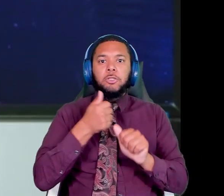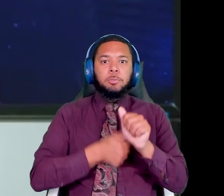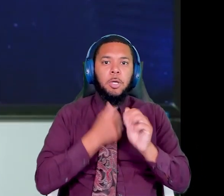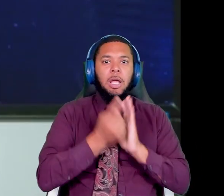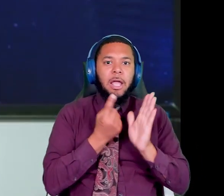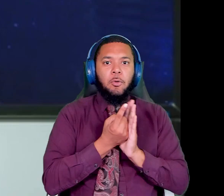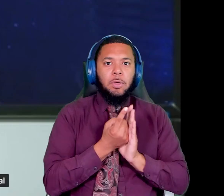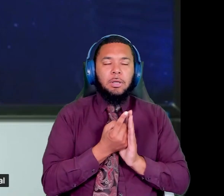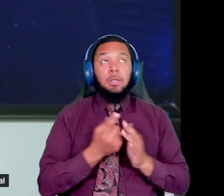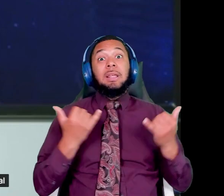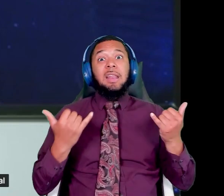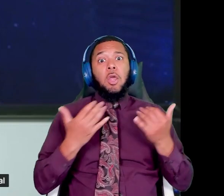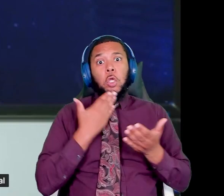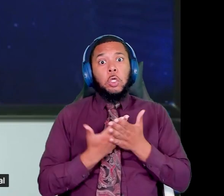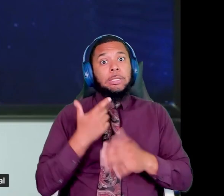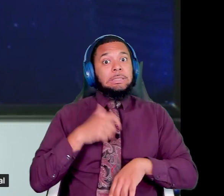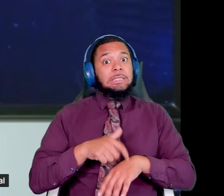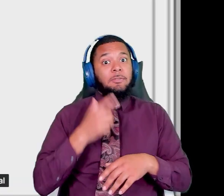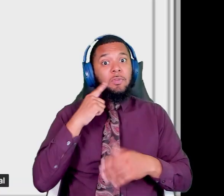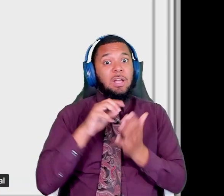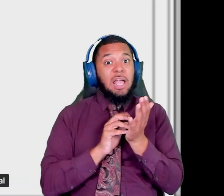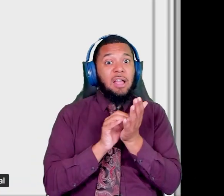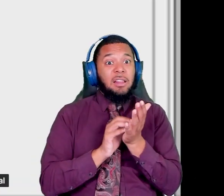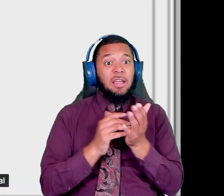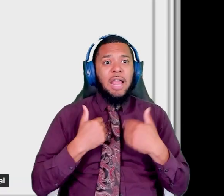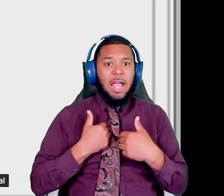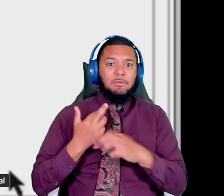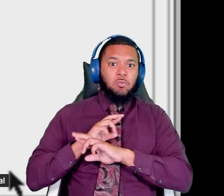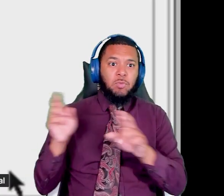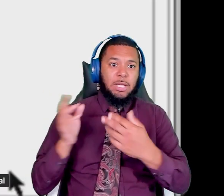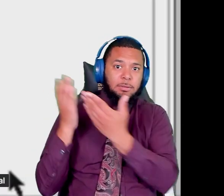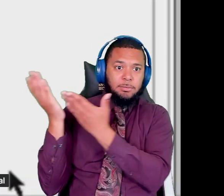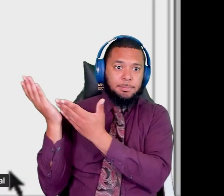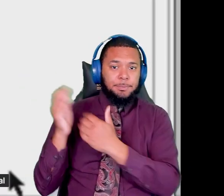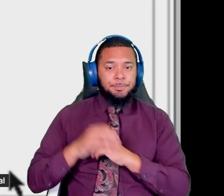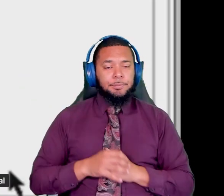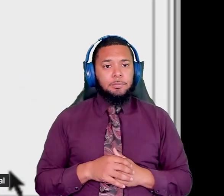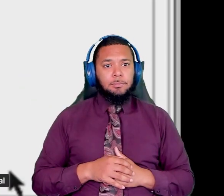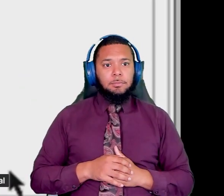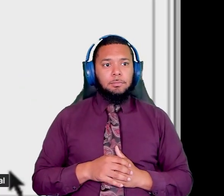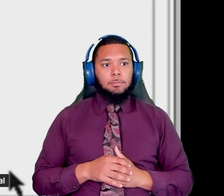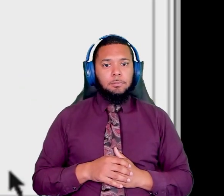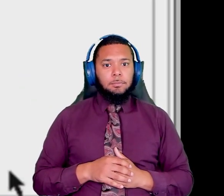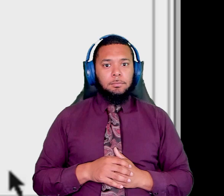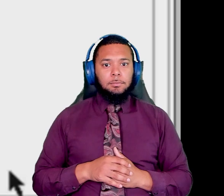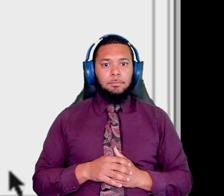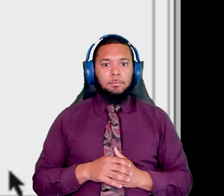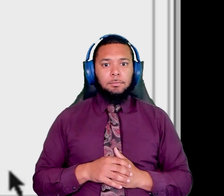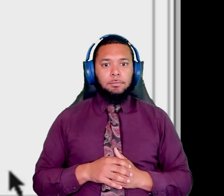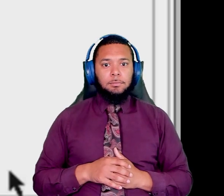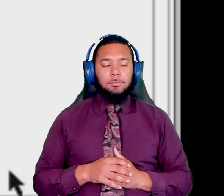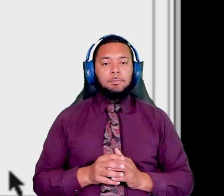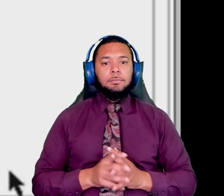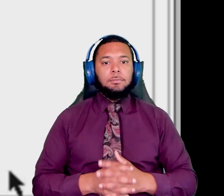And I happen to have a calculator all set up ready to go here. We're going to take our original